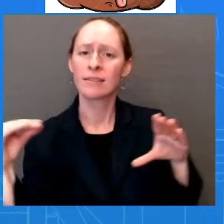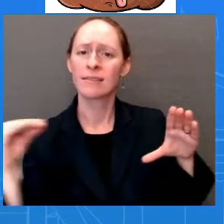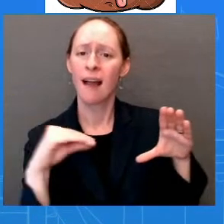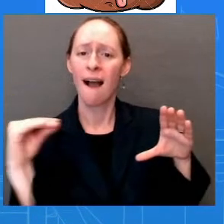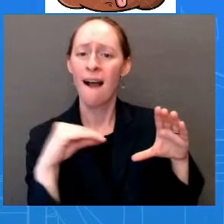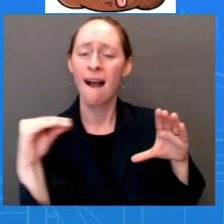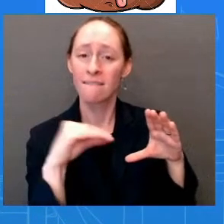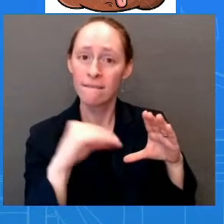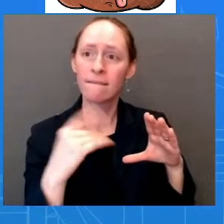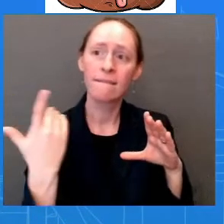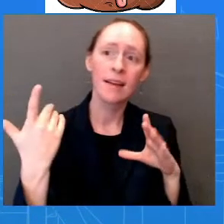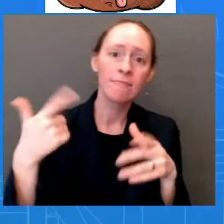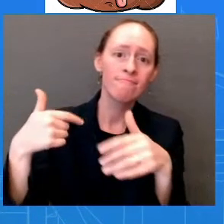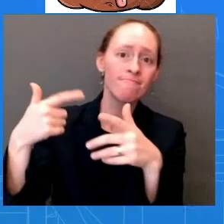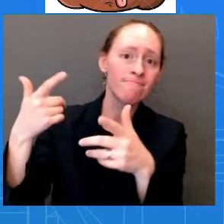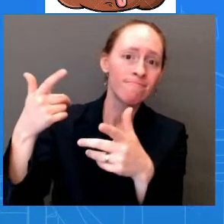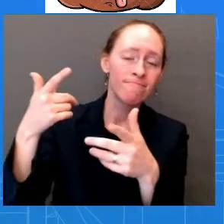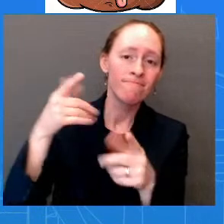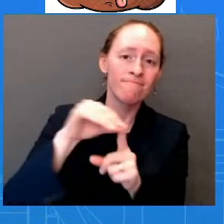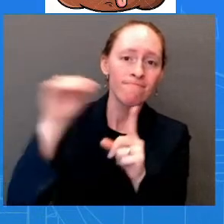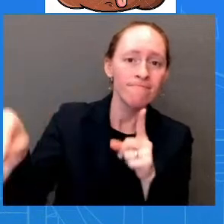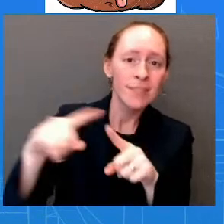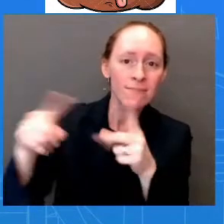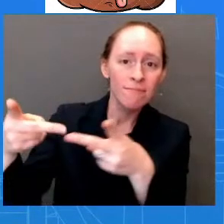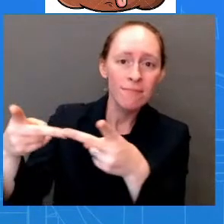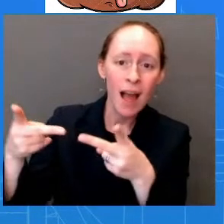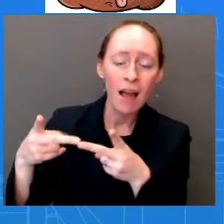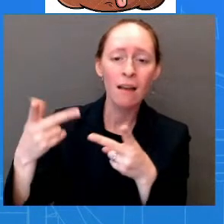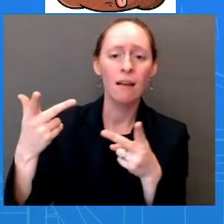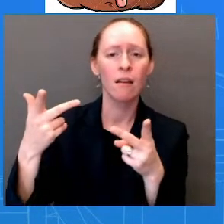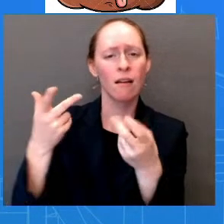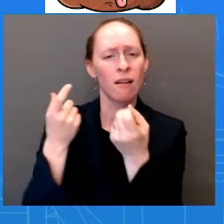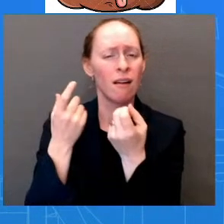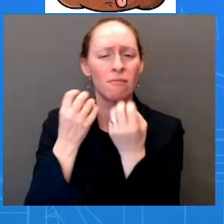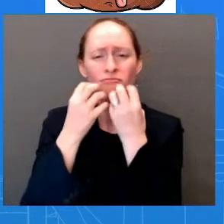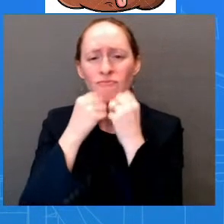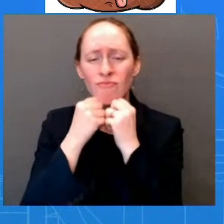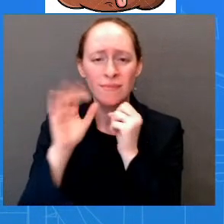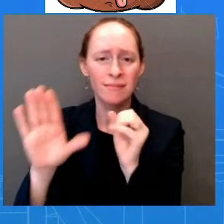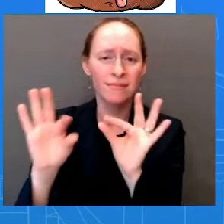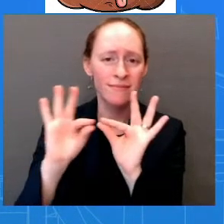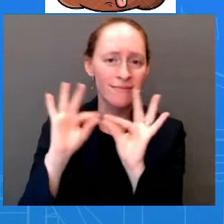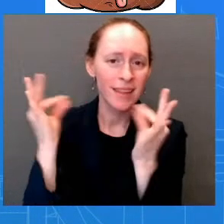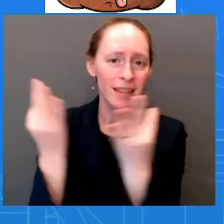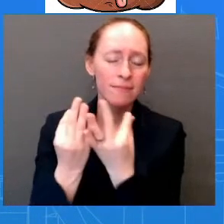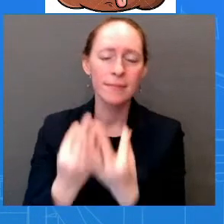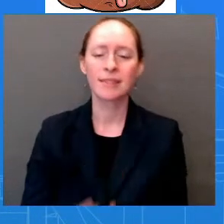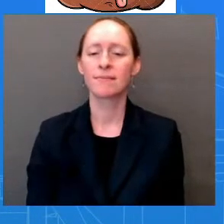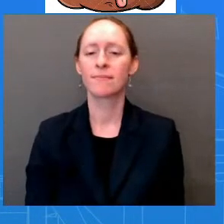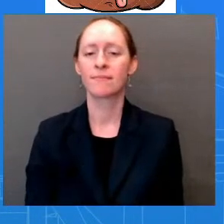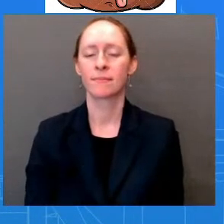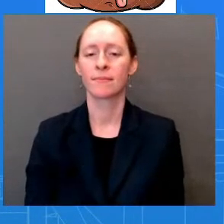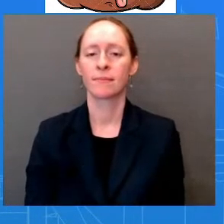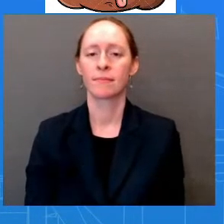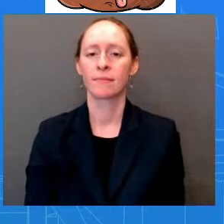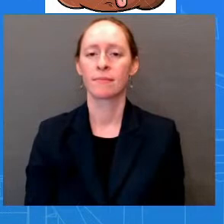family who had spoken about the irreparable heartbreak in their